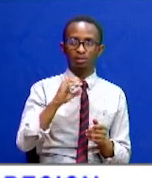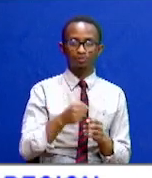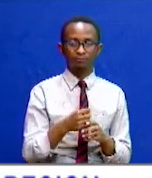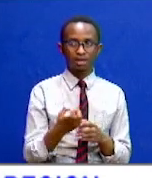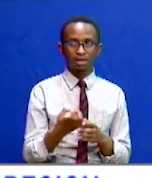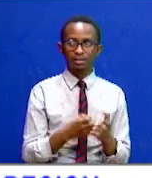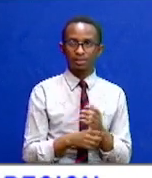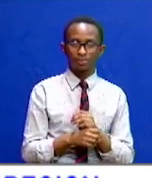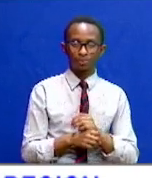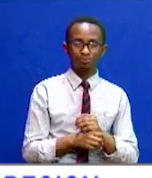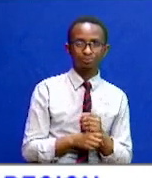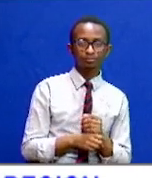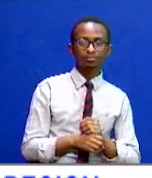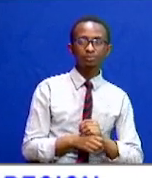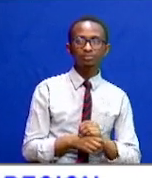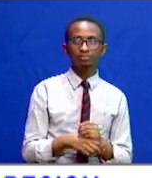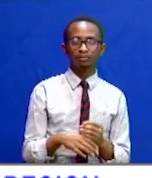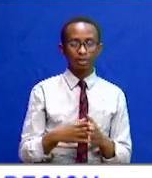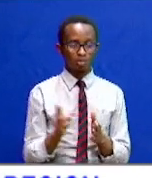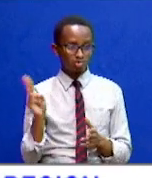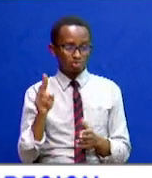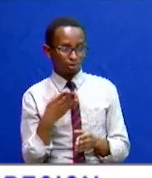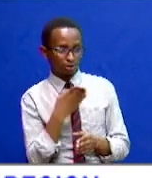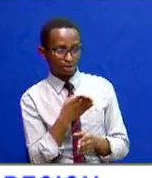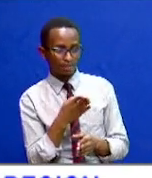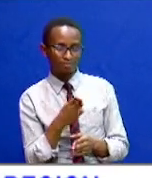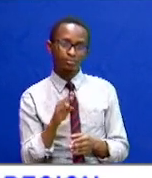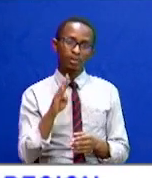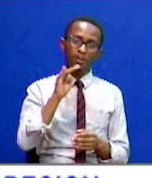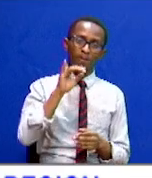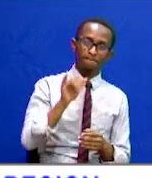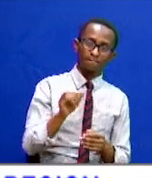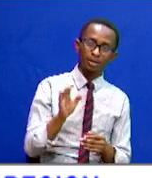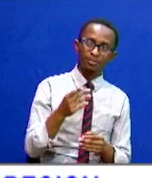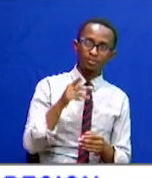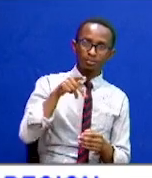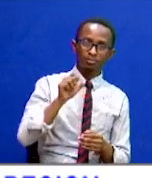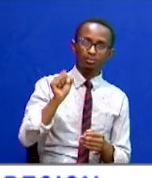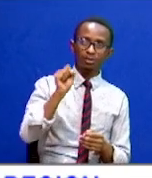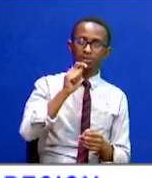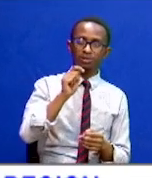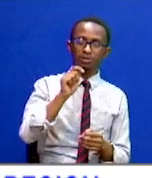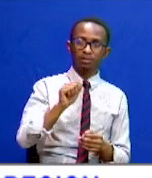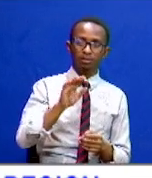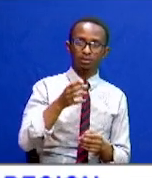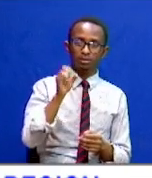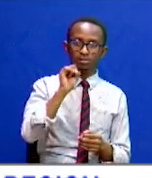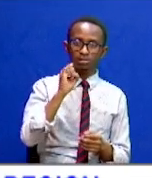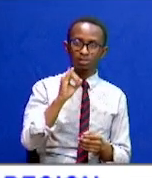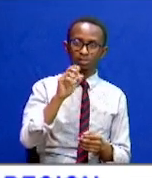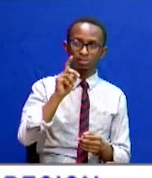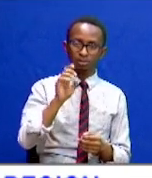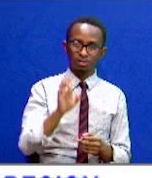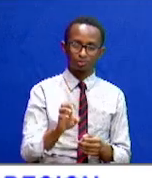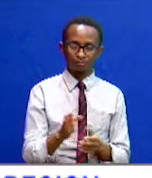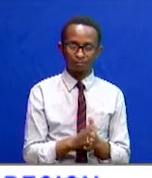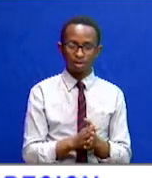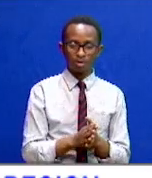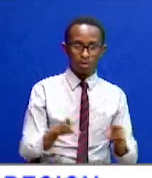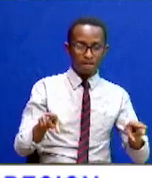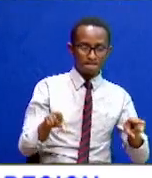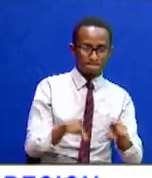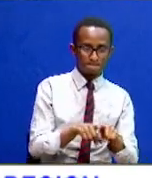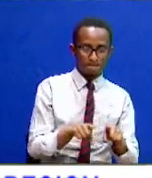using biopesticides. Biopesticides are friendly. They have no serious environmental impacts on both humans and